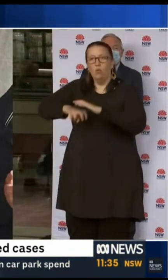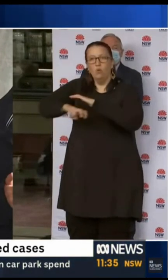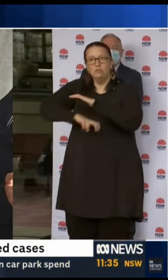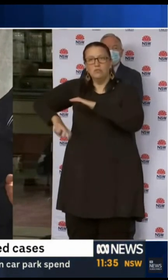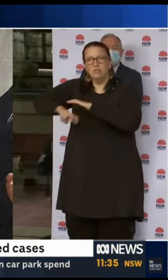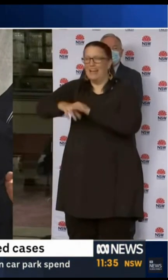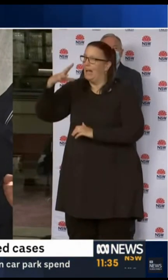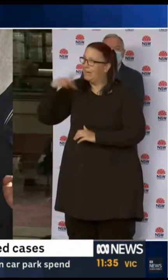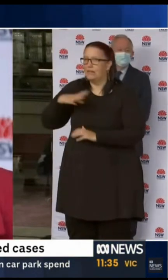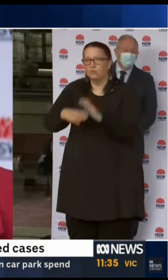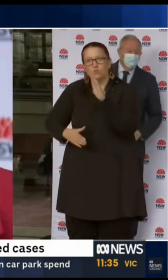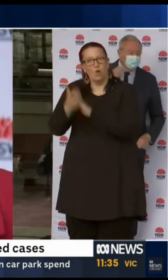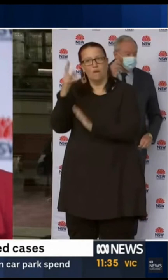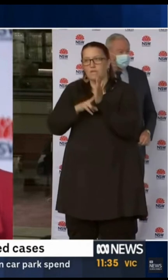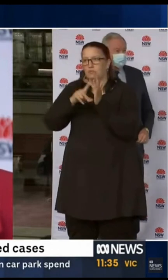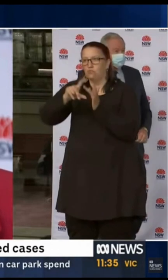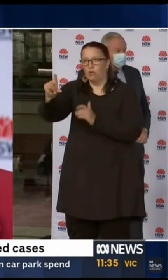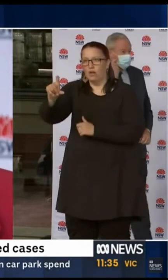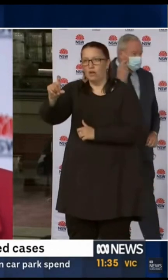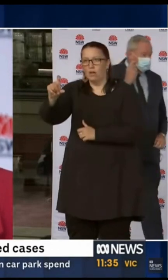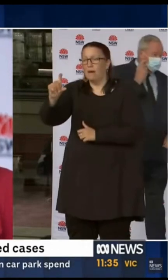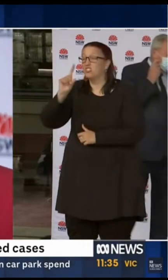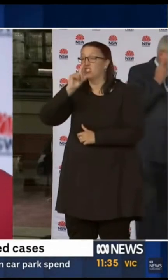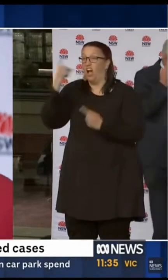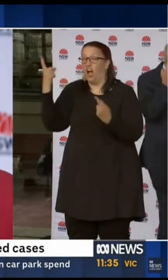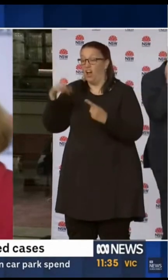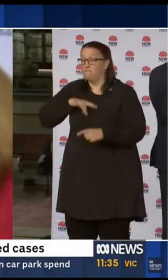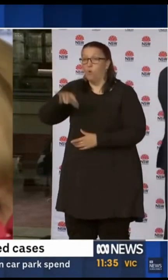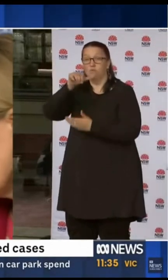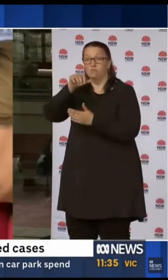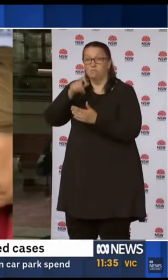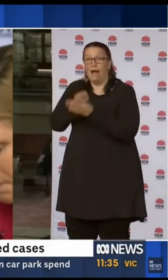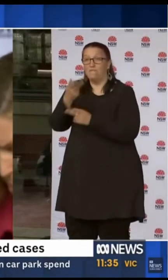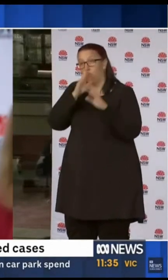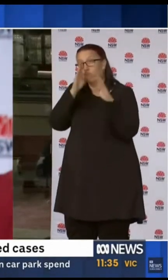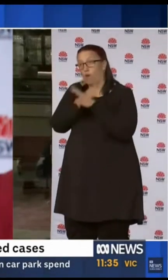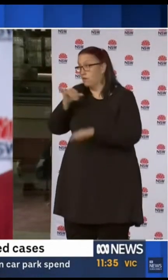Is there anything we can do to help that work? Look I think the Minister I understand could answer that question.